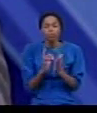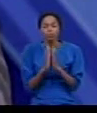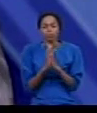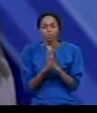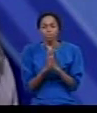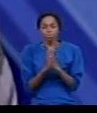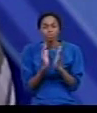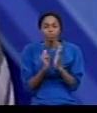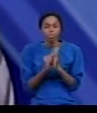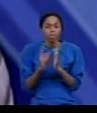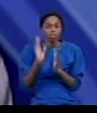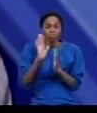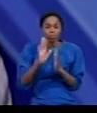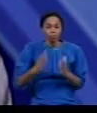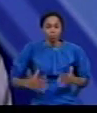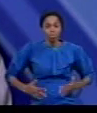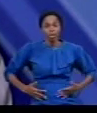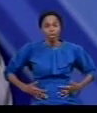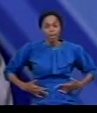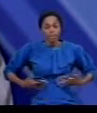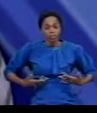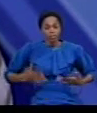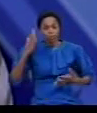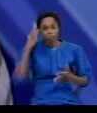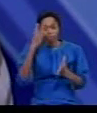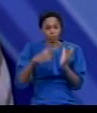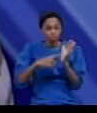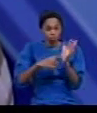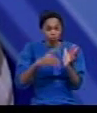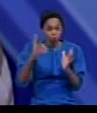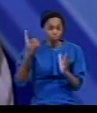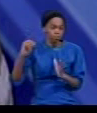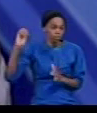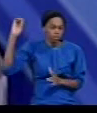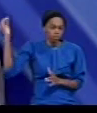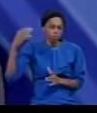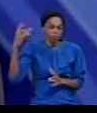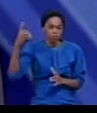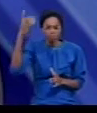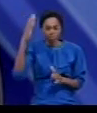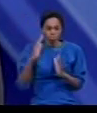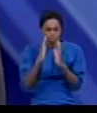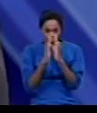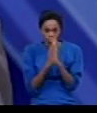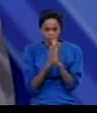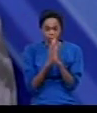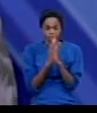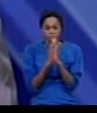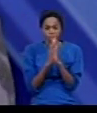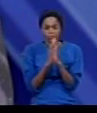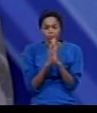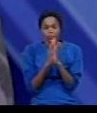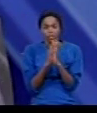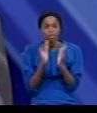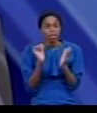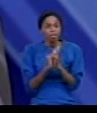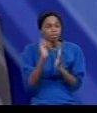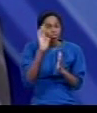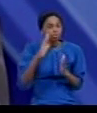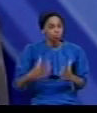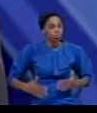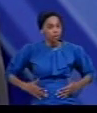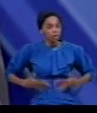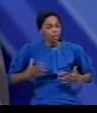Your life will show forth the grace of God. Your life